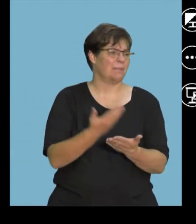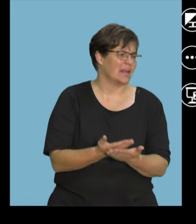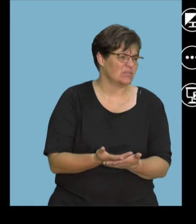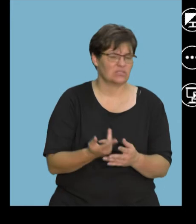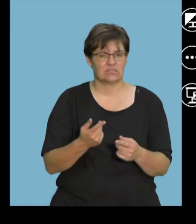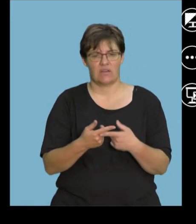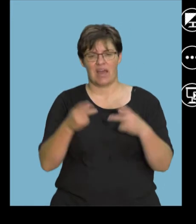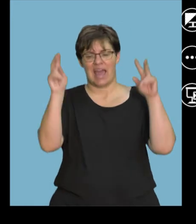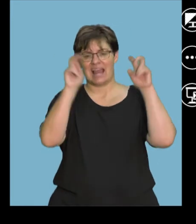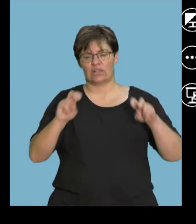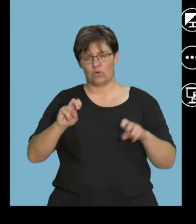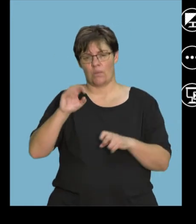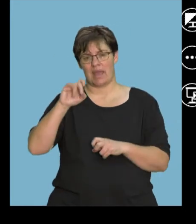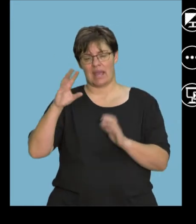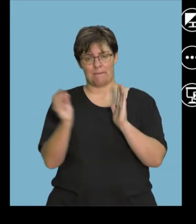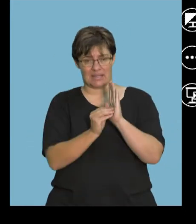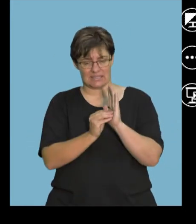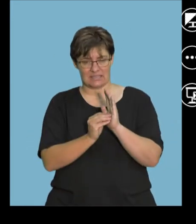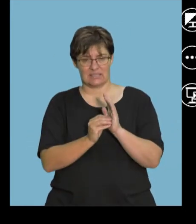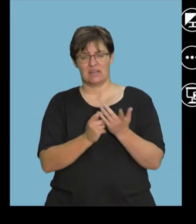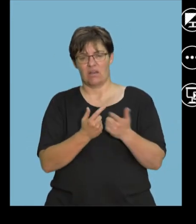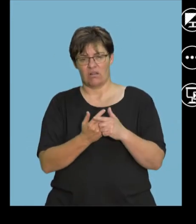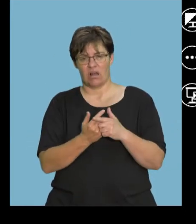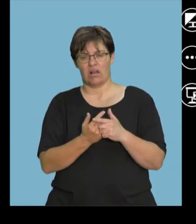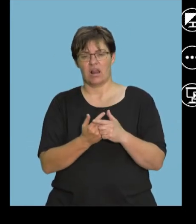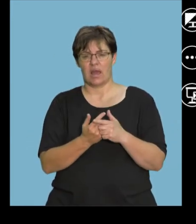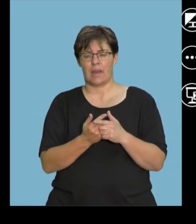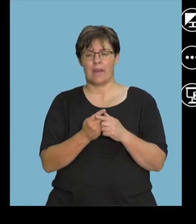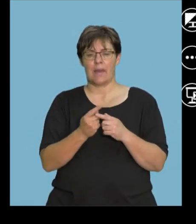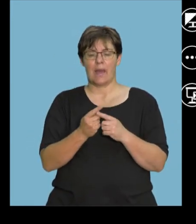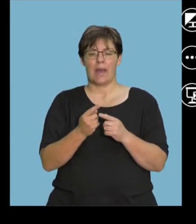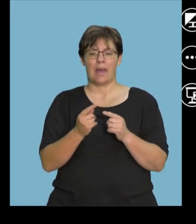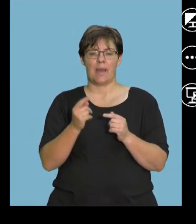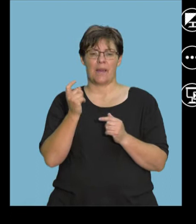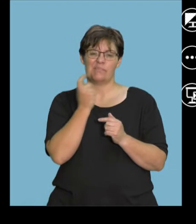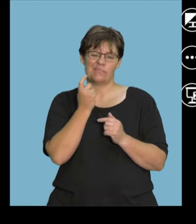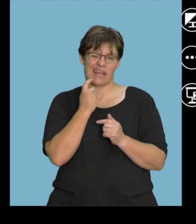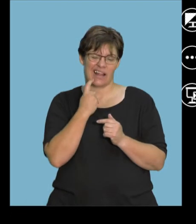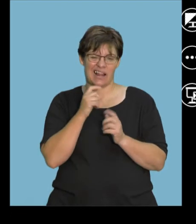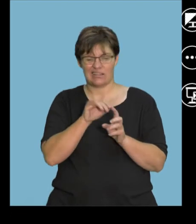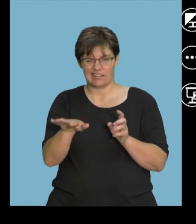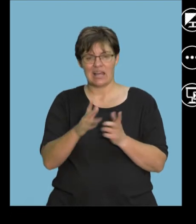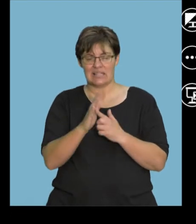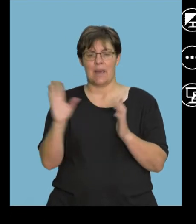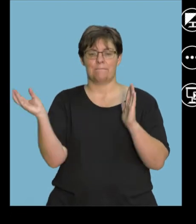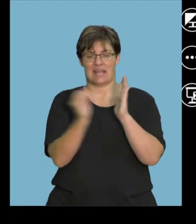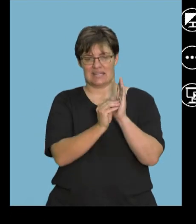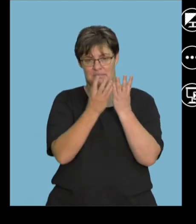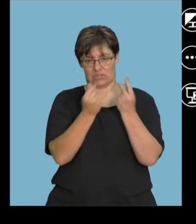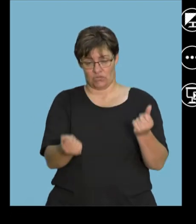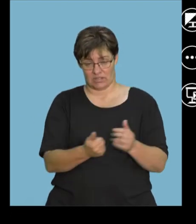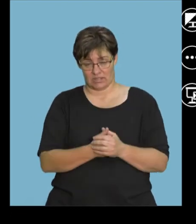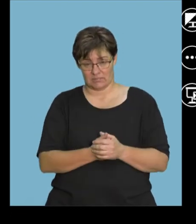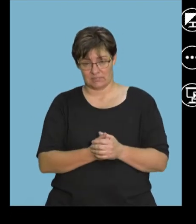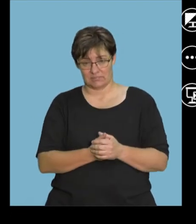spoke of applications of electromagnets in the scriptures when sorting out metals, and these metals are